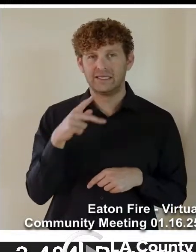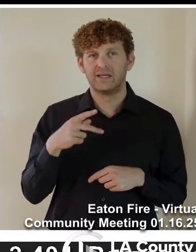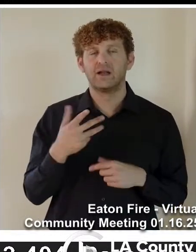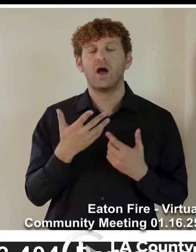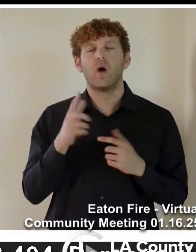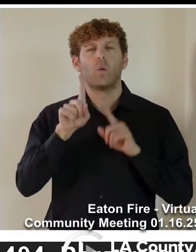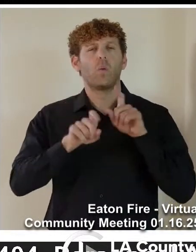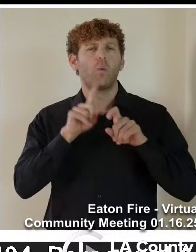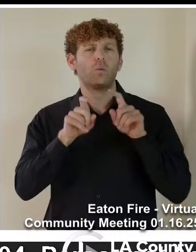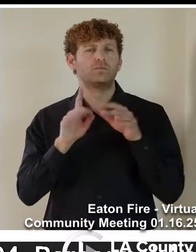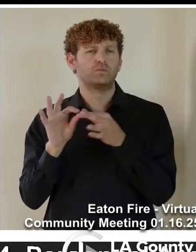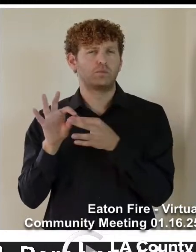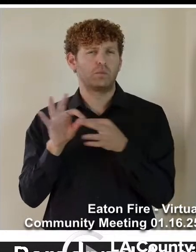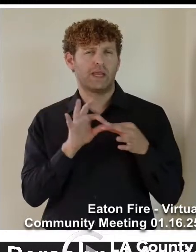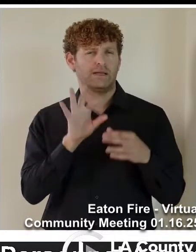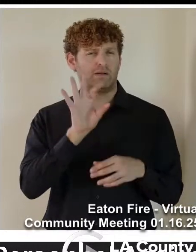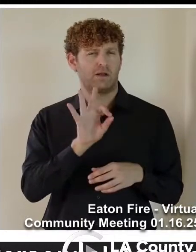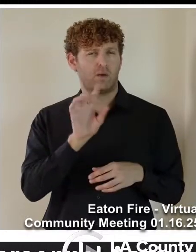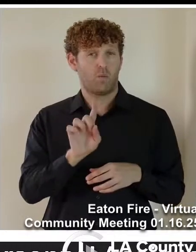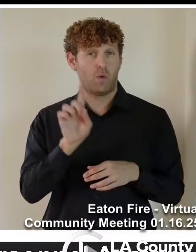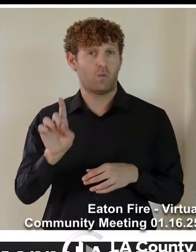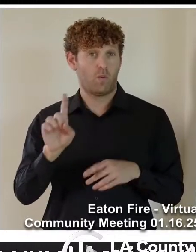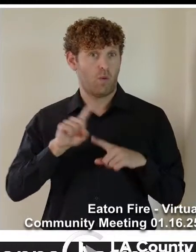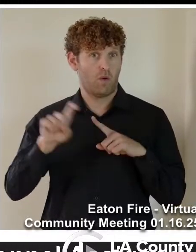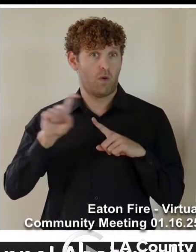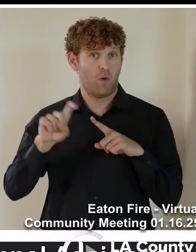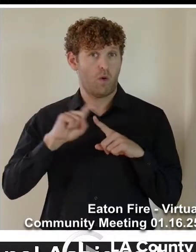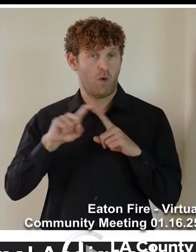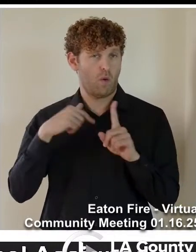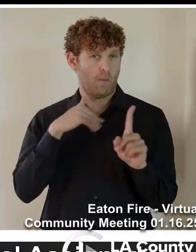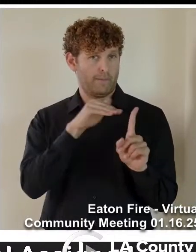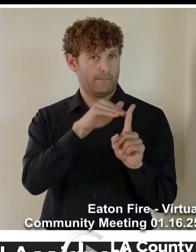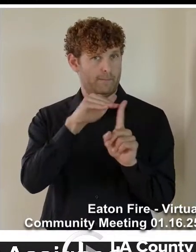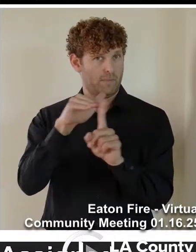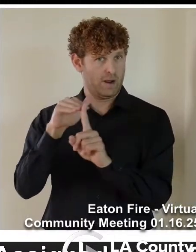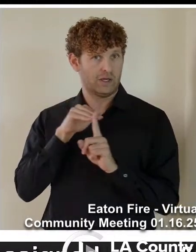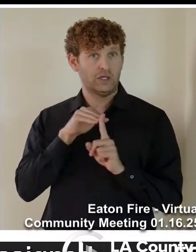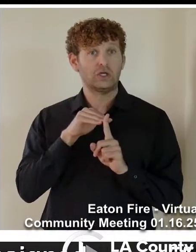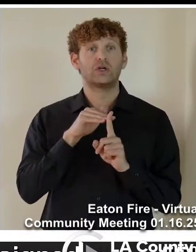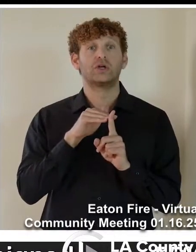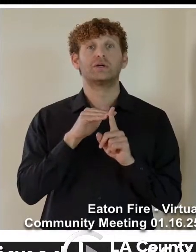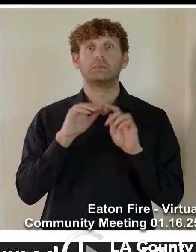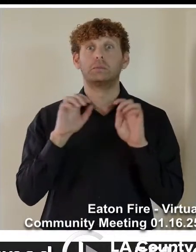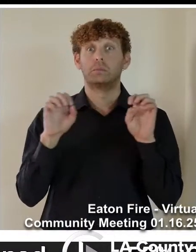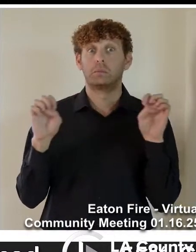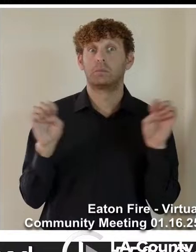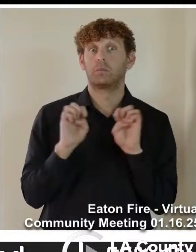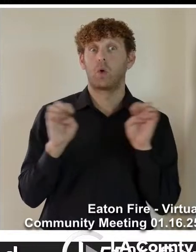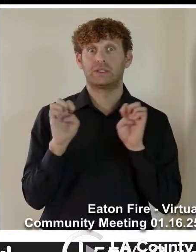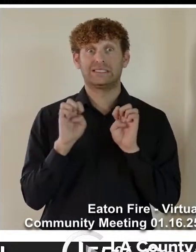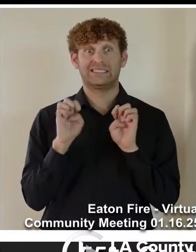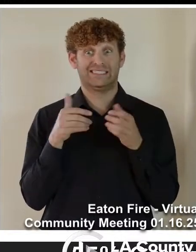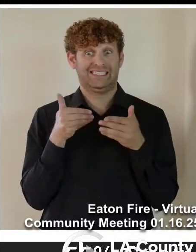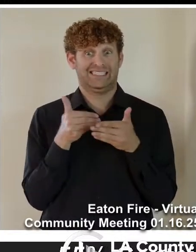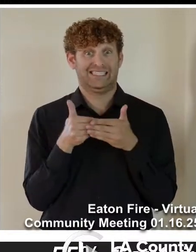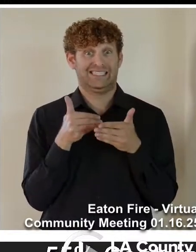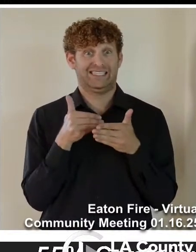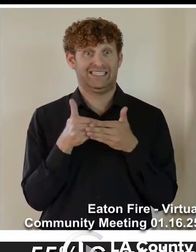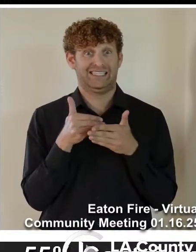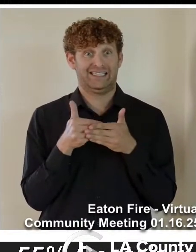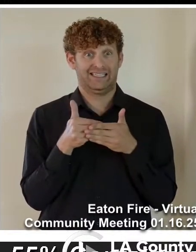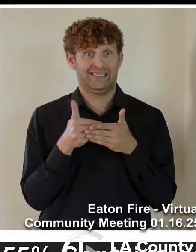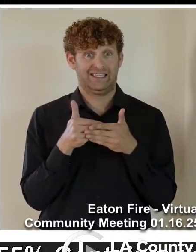service calls. So as a reminder, for any emergency in or around the burn area, utilize the 911